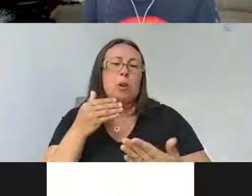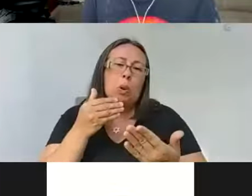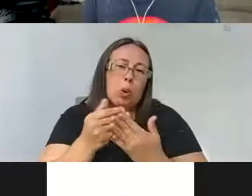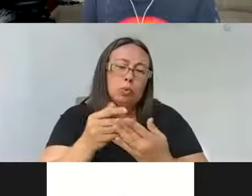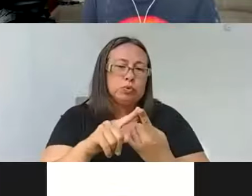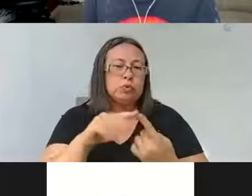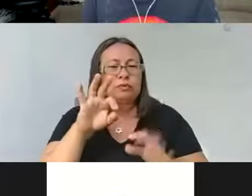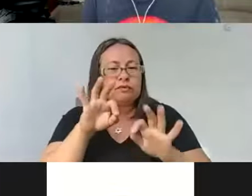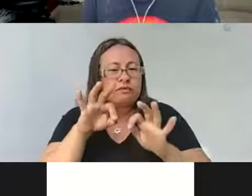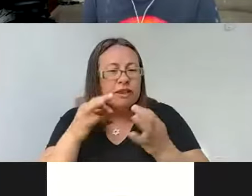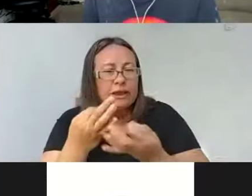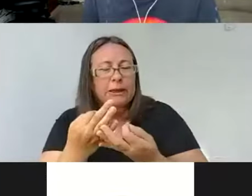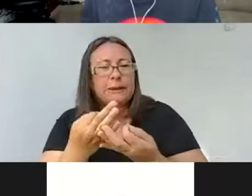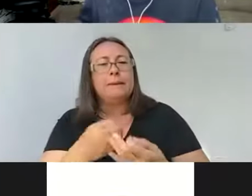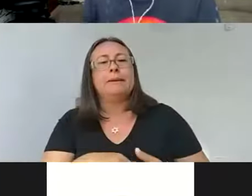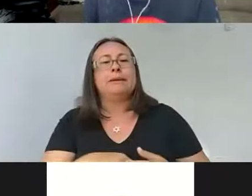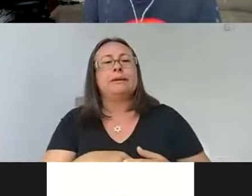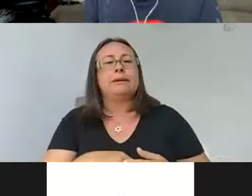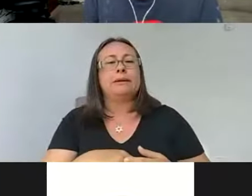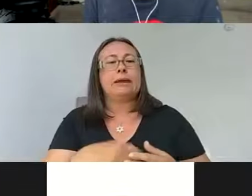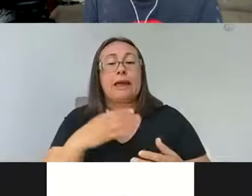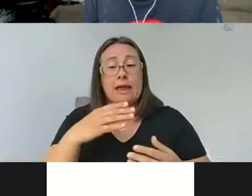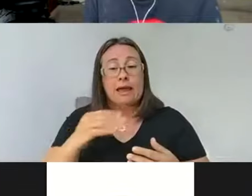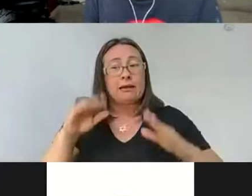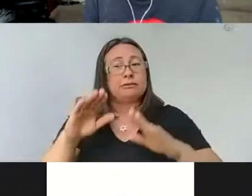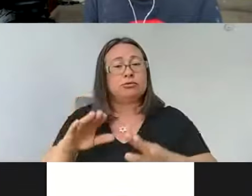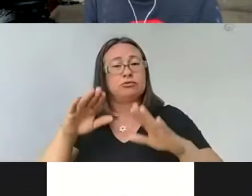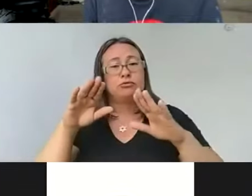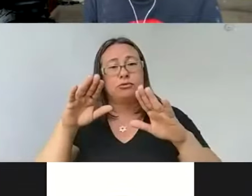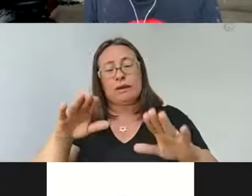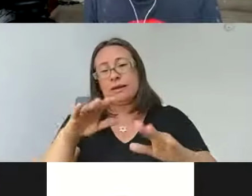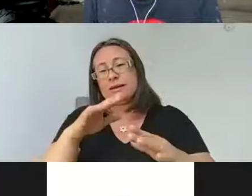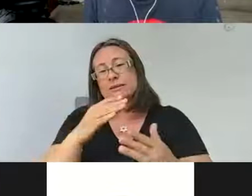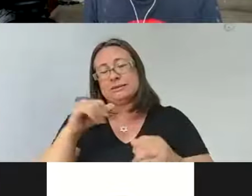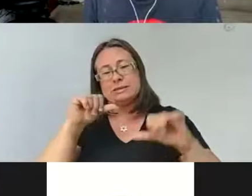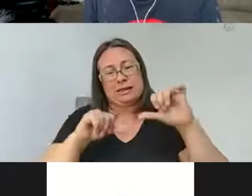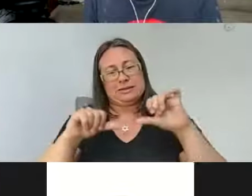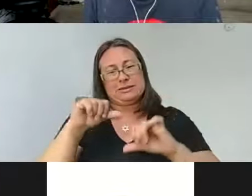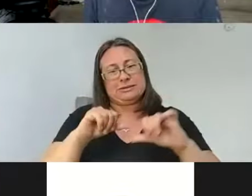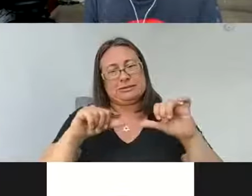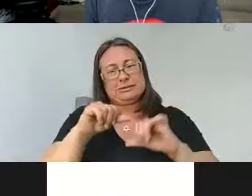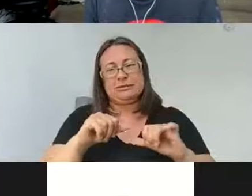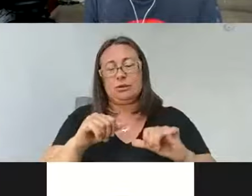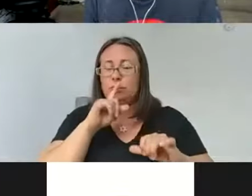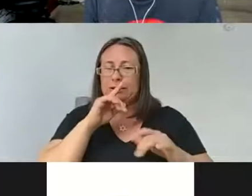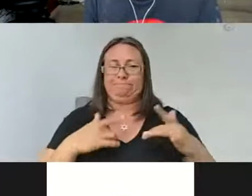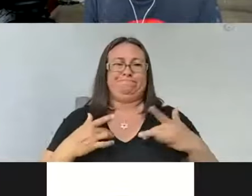and had really great science, as you all are finding out this summer. And so we were super excited to come here. I